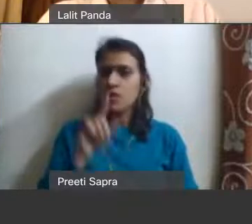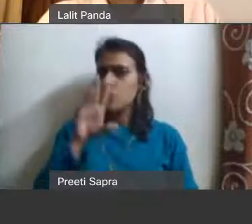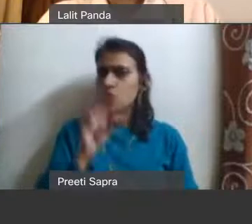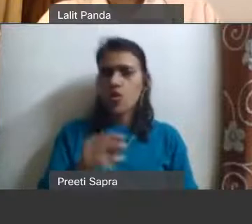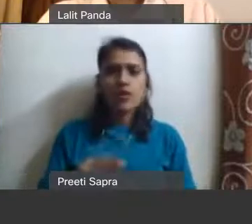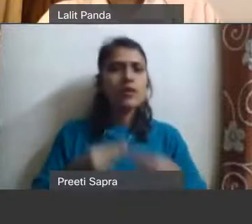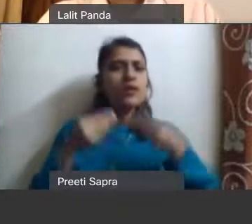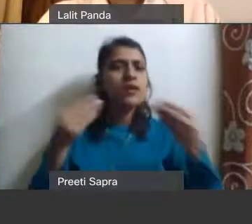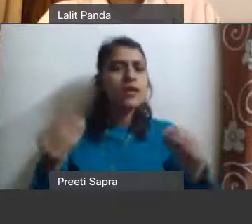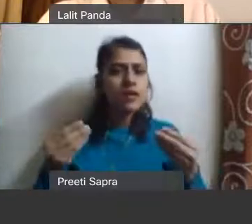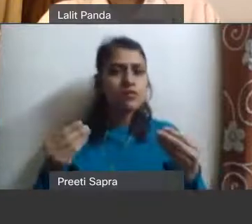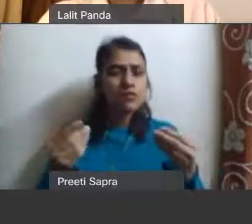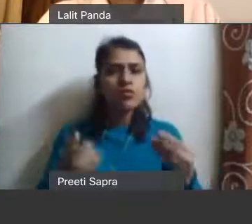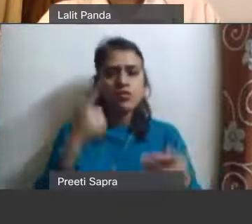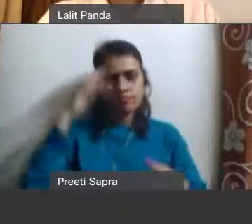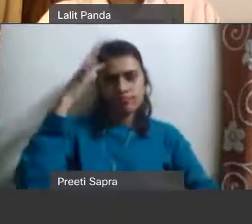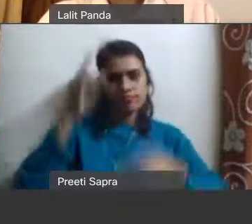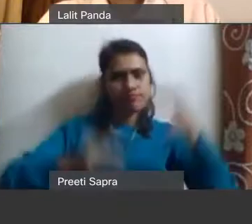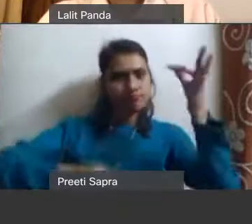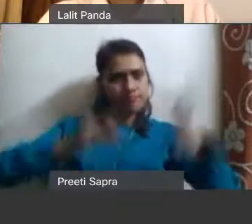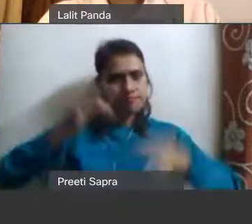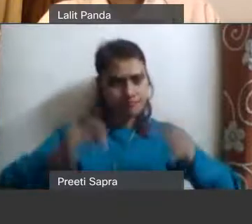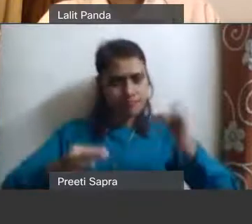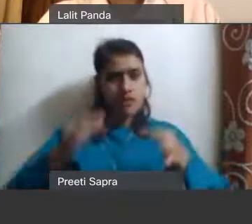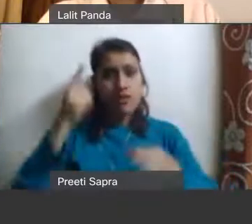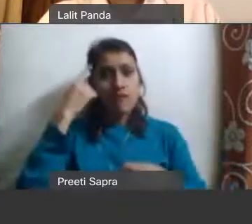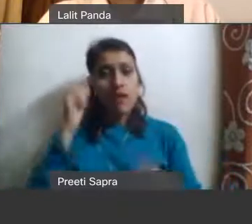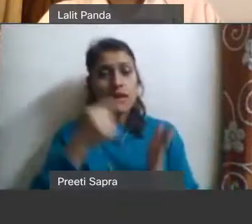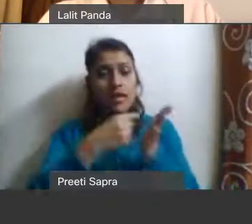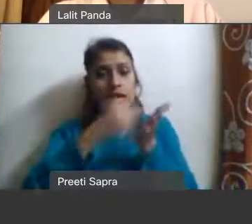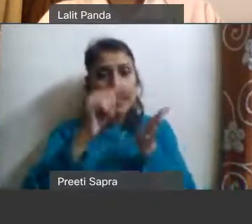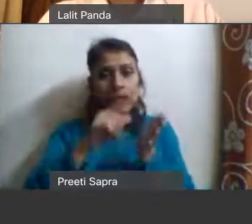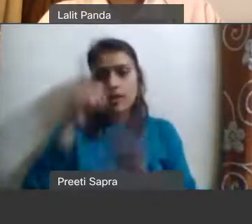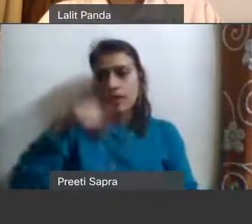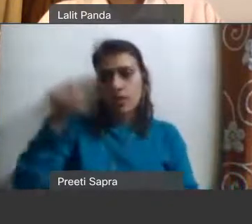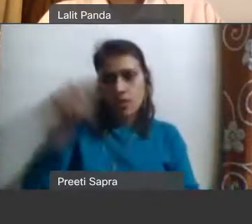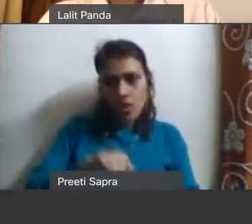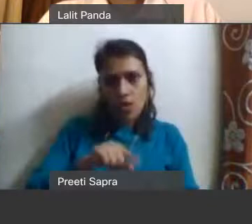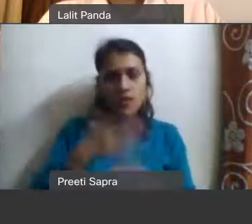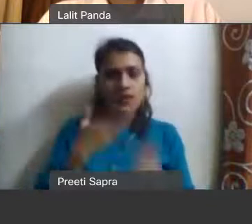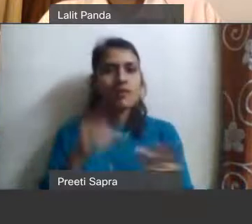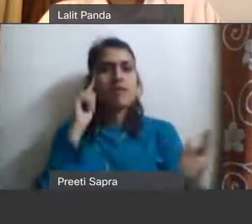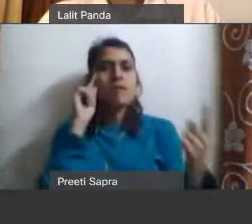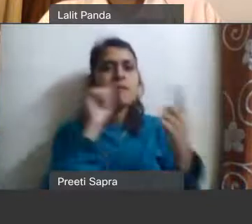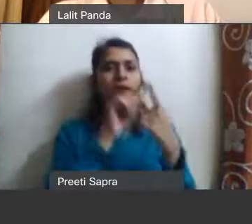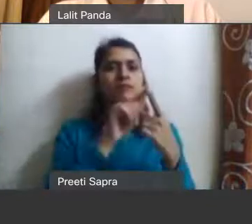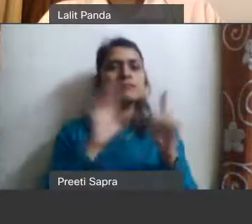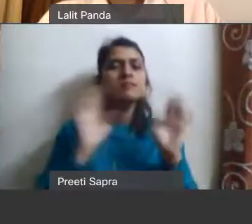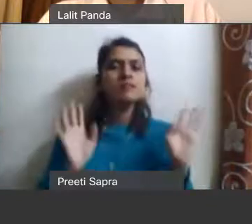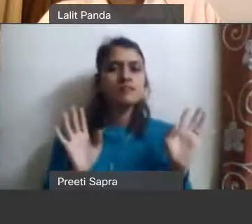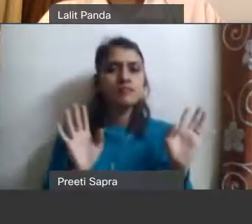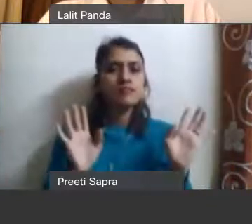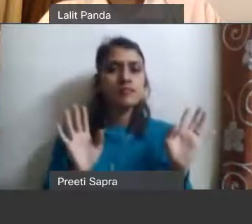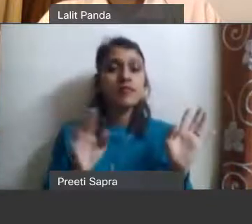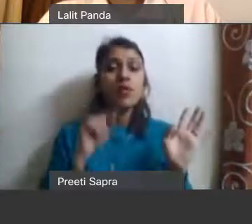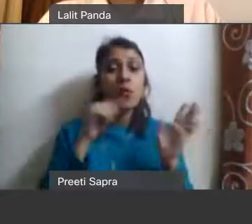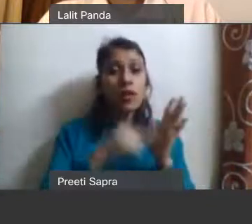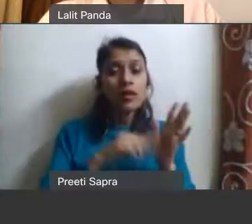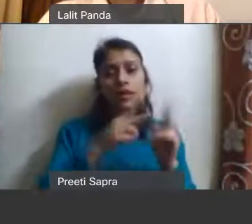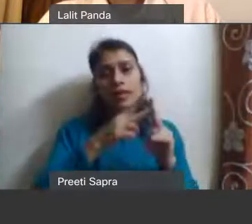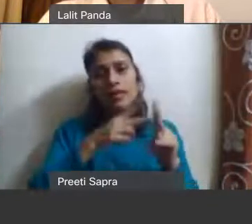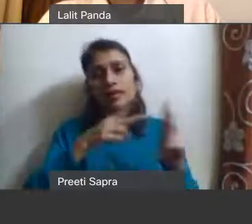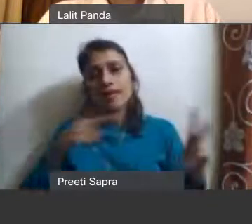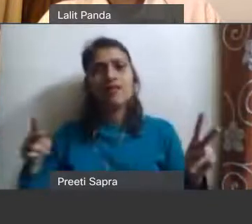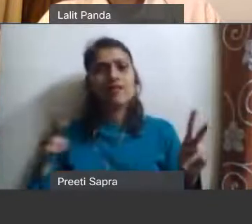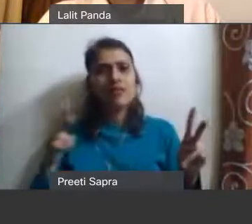us tools to judge the correctness or incorrectness of the purpose itself. And that is where a lot of this litigation